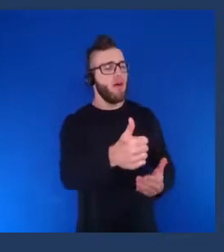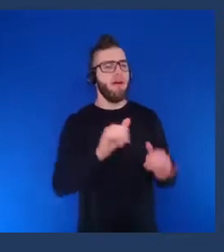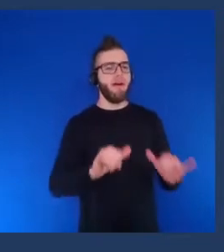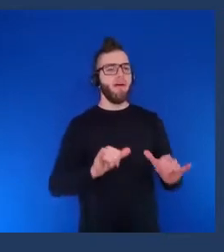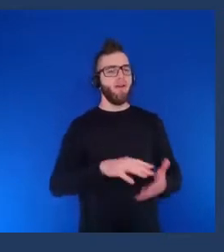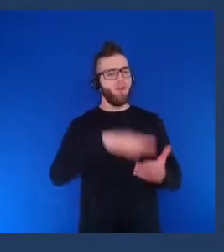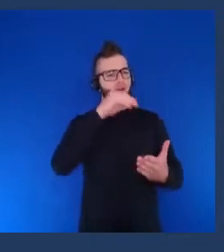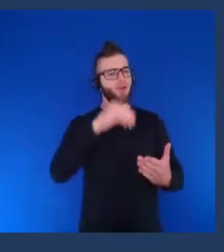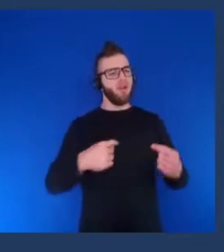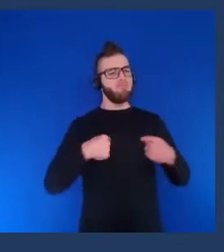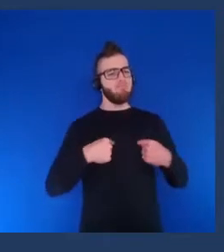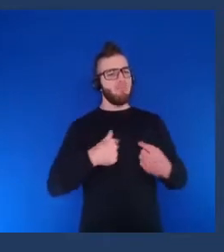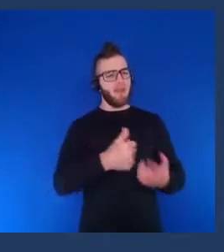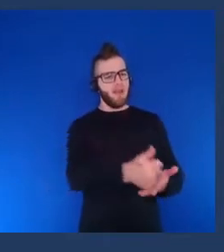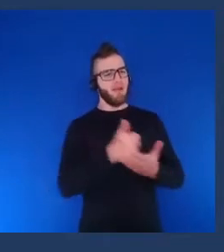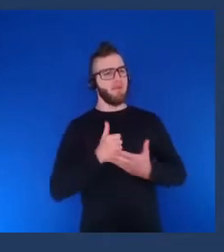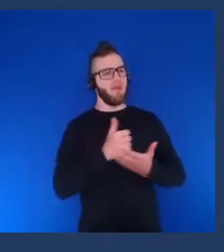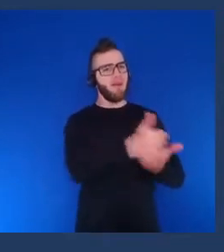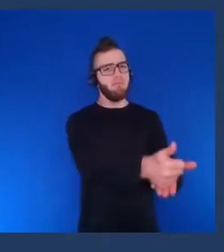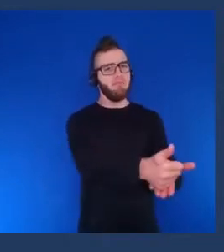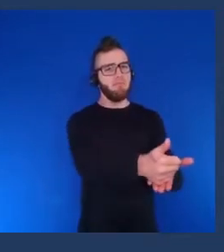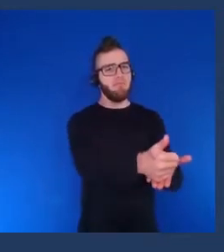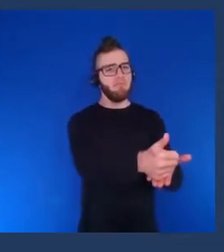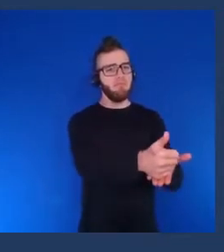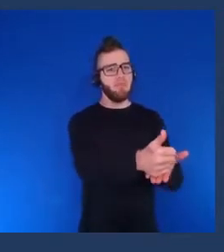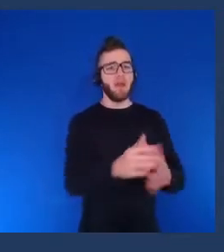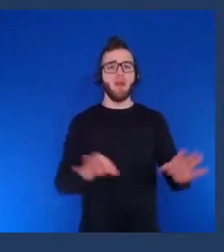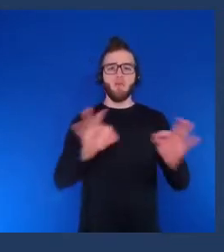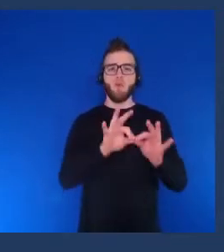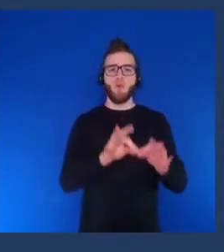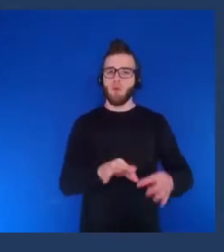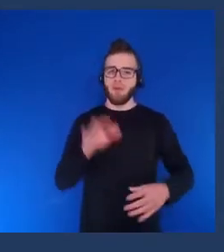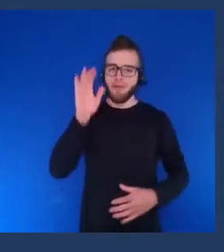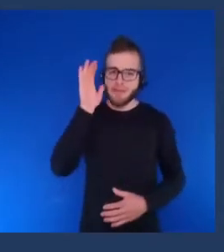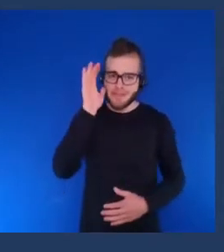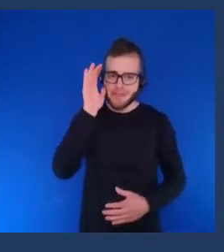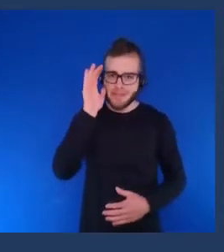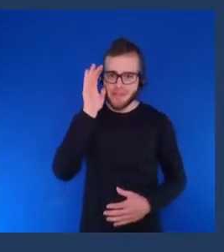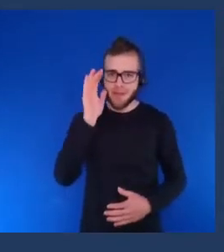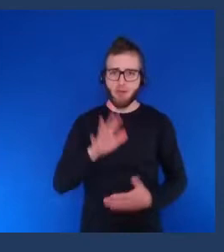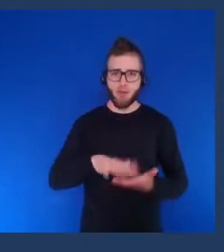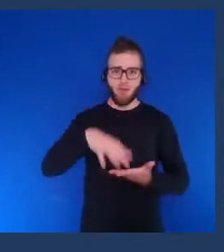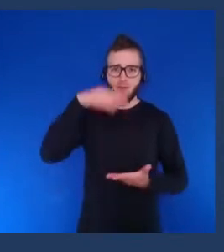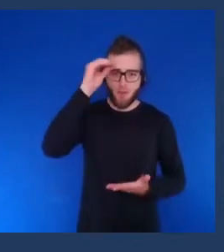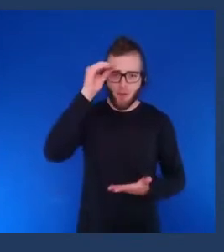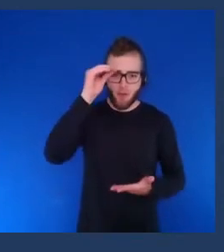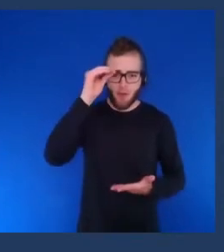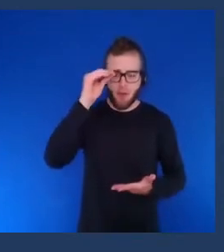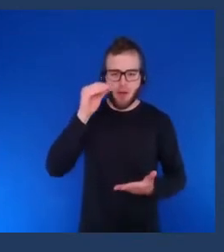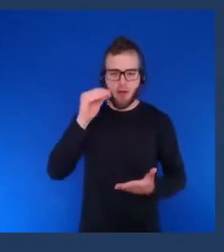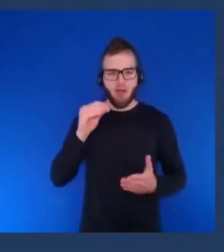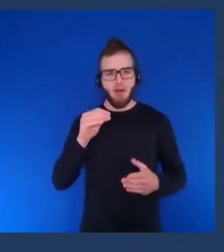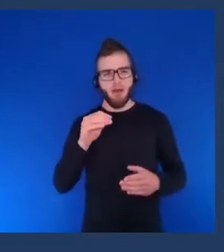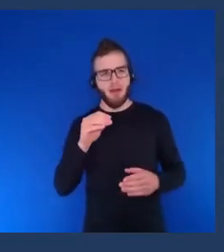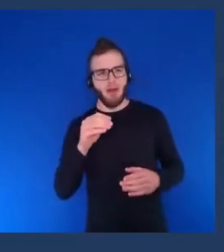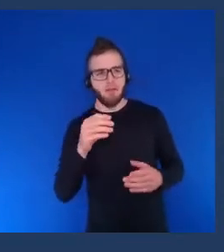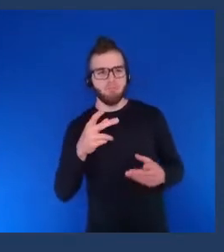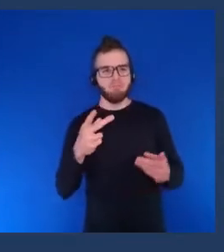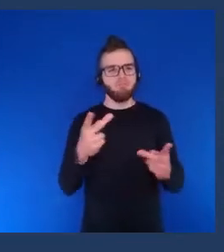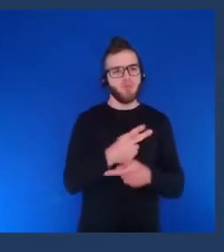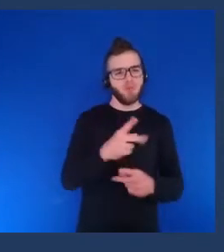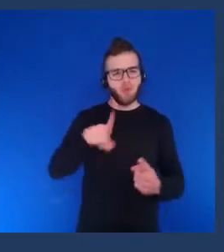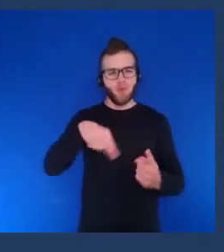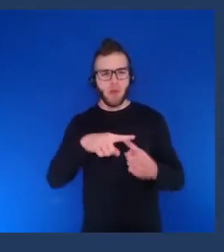by listening and learning and figuring out where you can help and where you can lean in. And sometimes it's obvious and other times it's